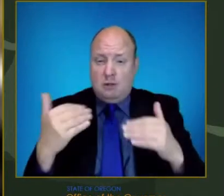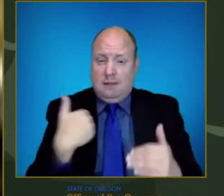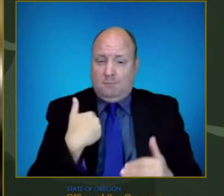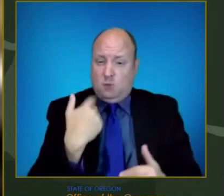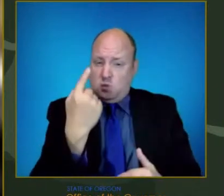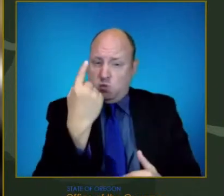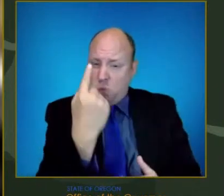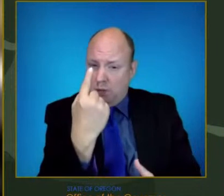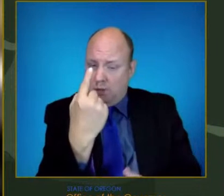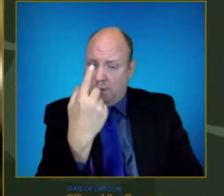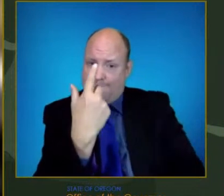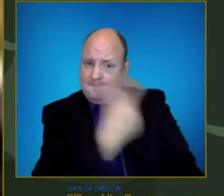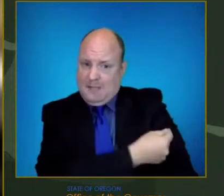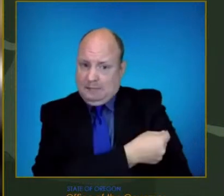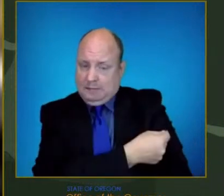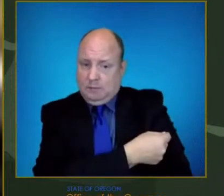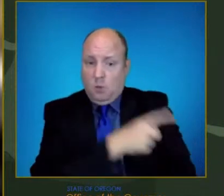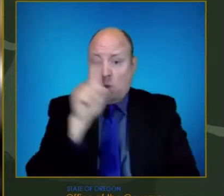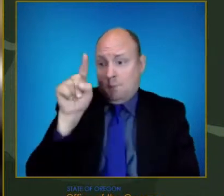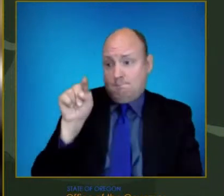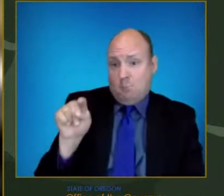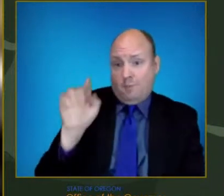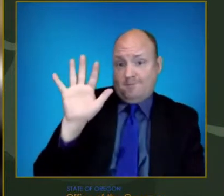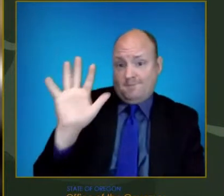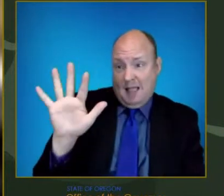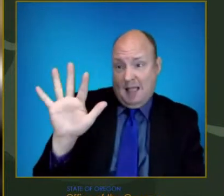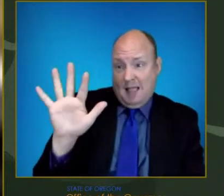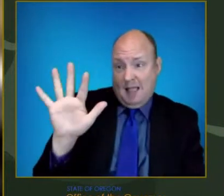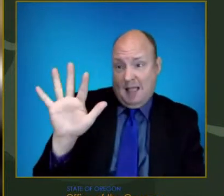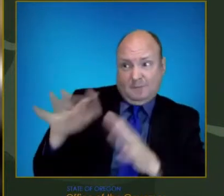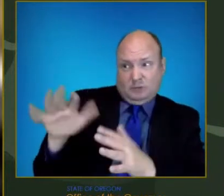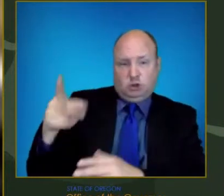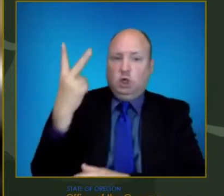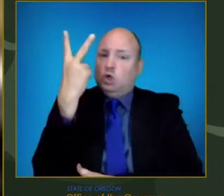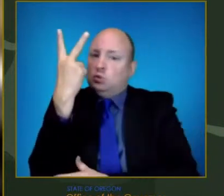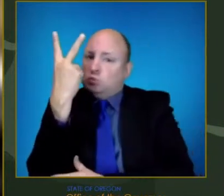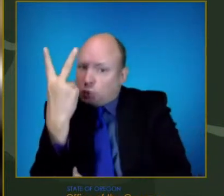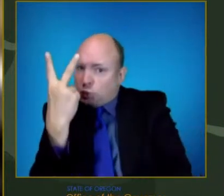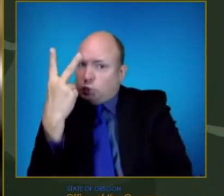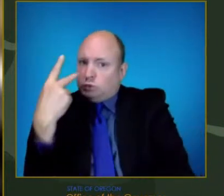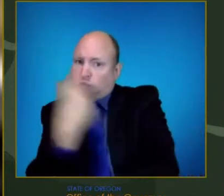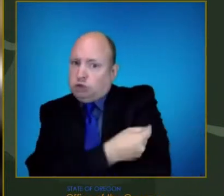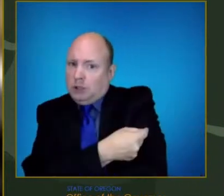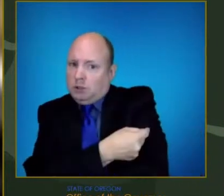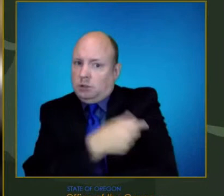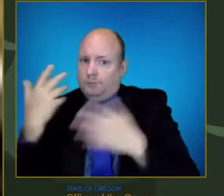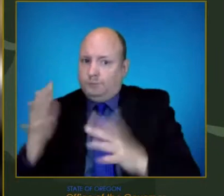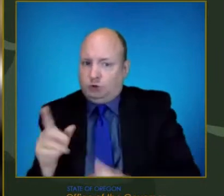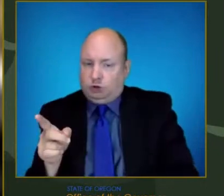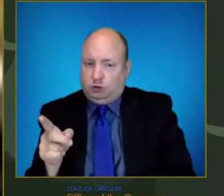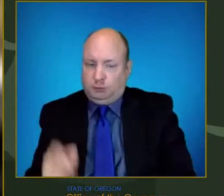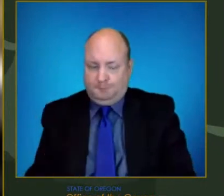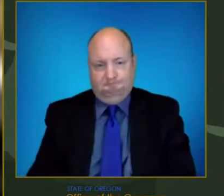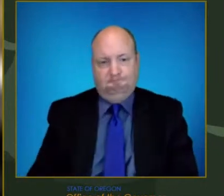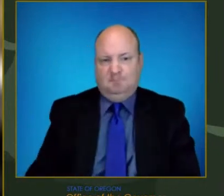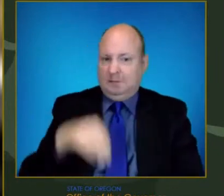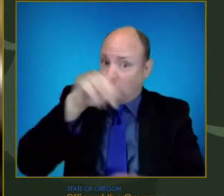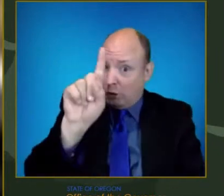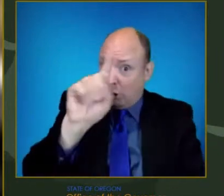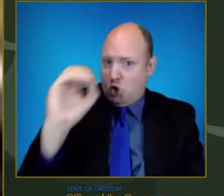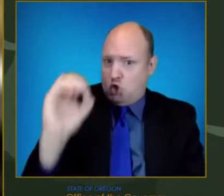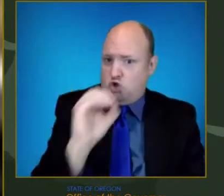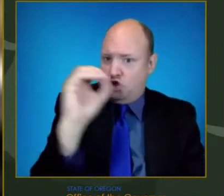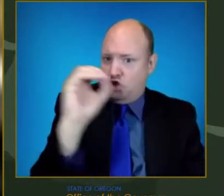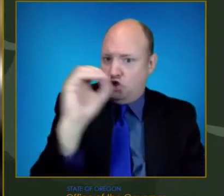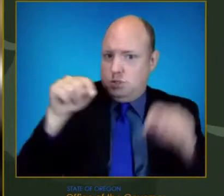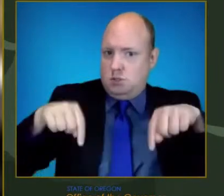vaccine series. To those of you who have taken the effort and made a plan to get vaccinated, thank you. And now I will